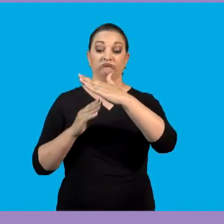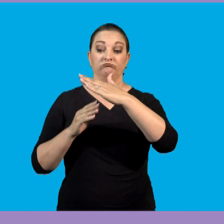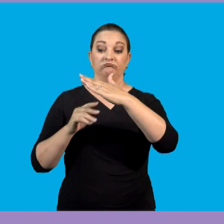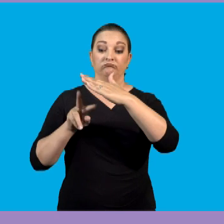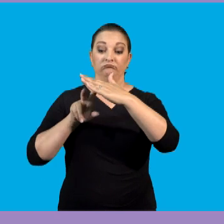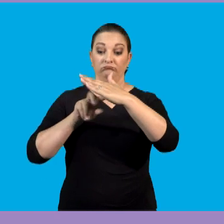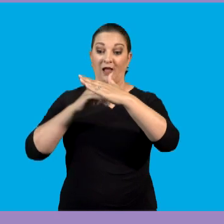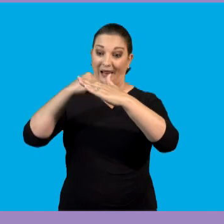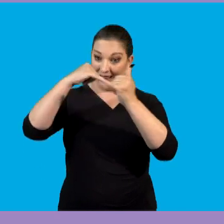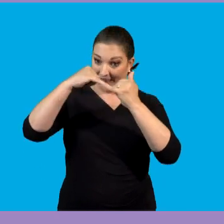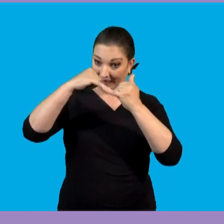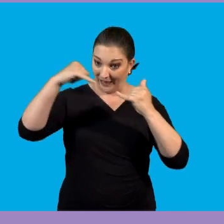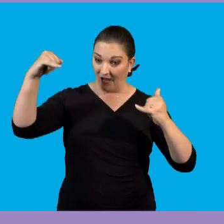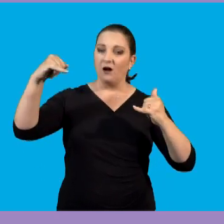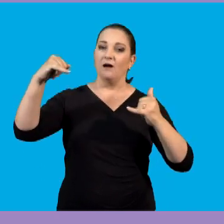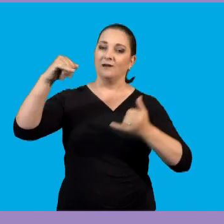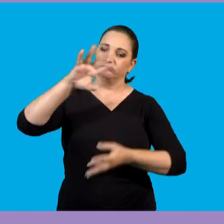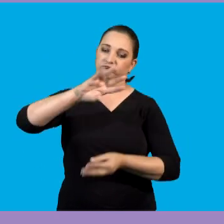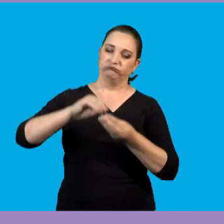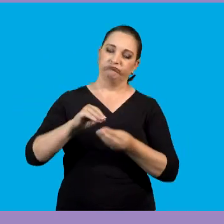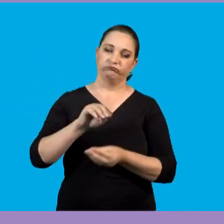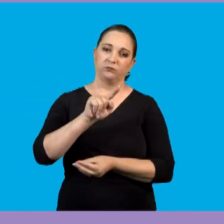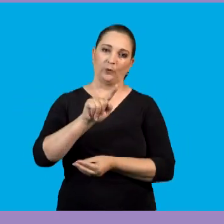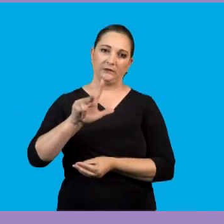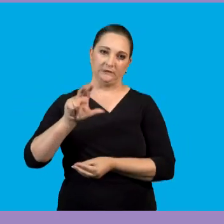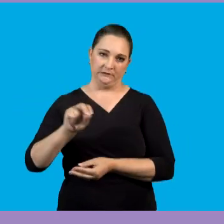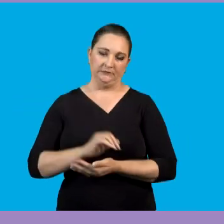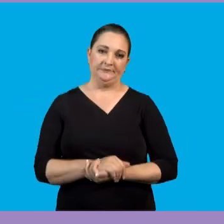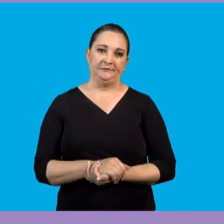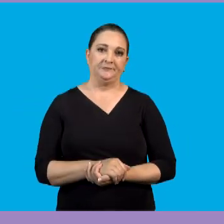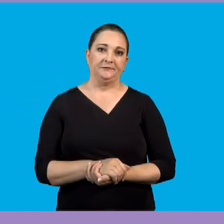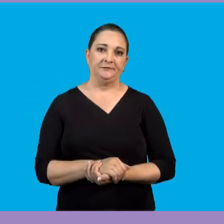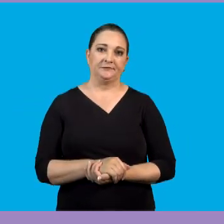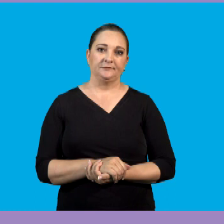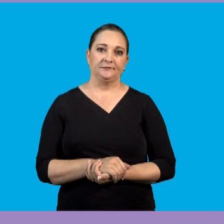they add up to 180 degrees.